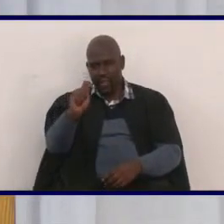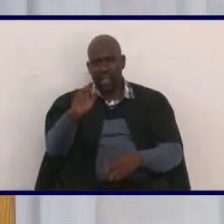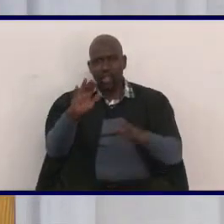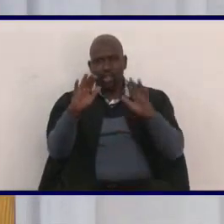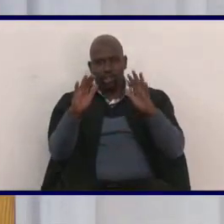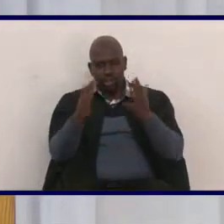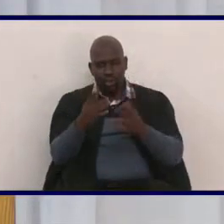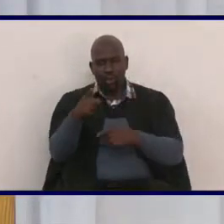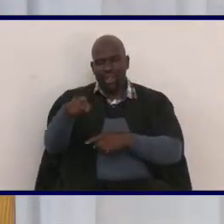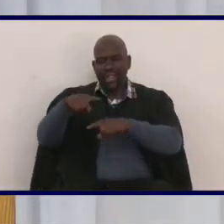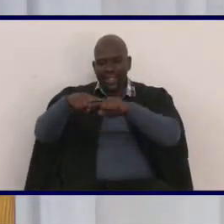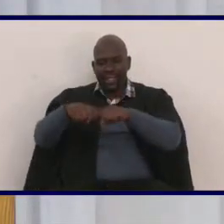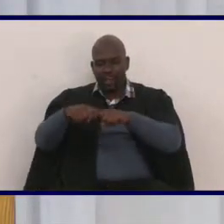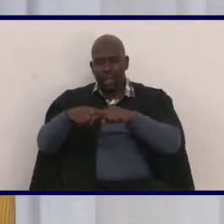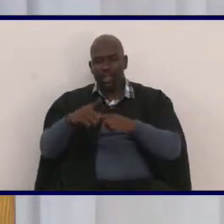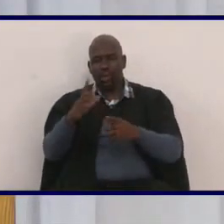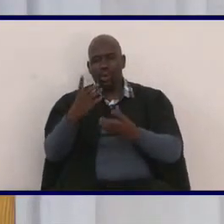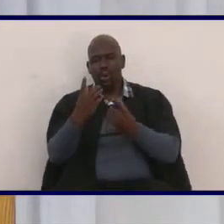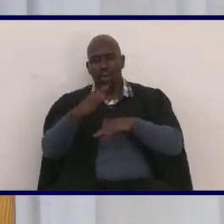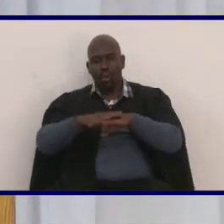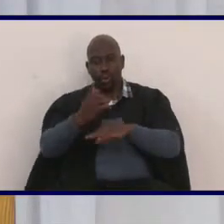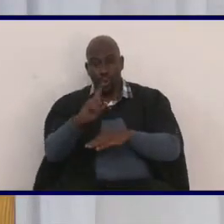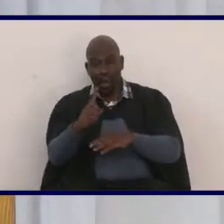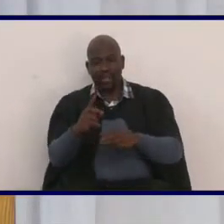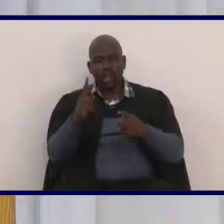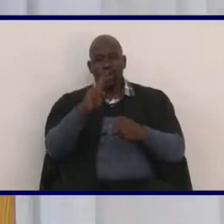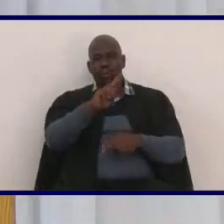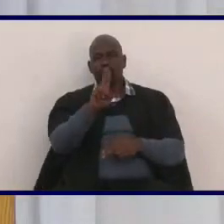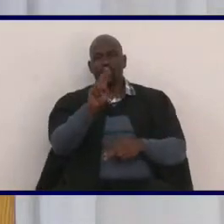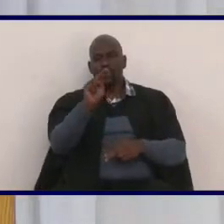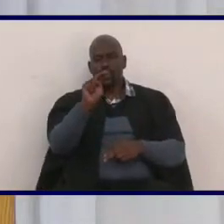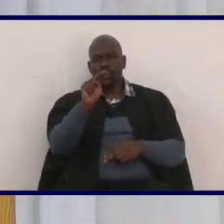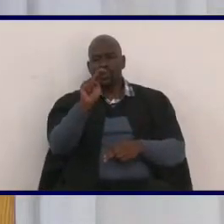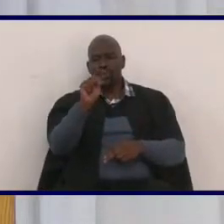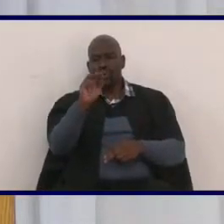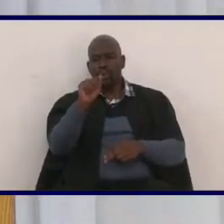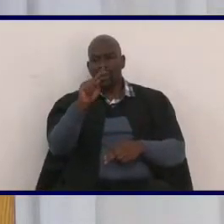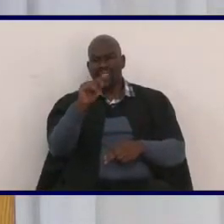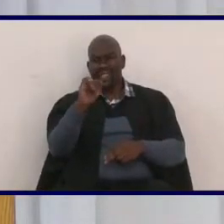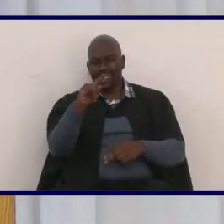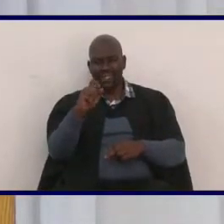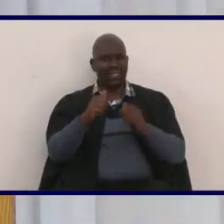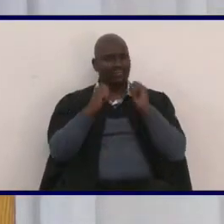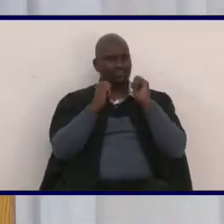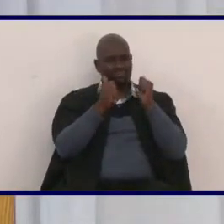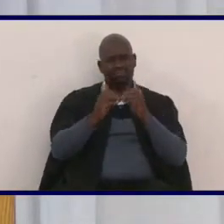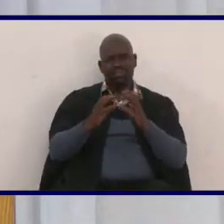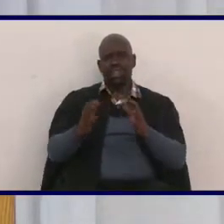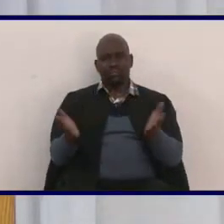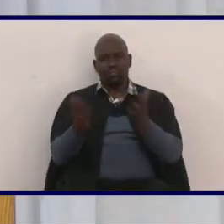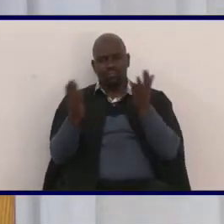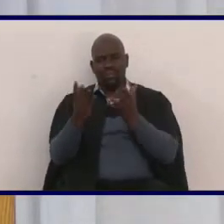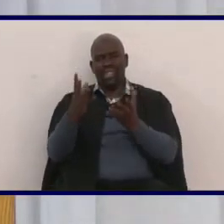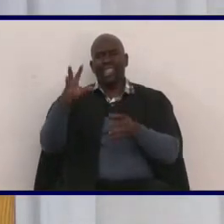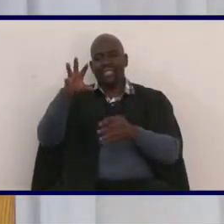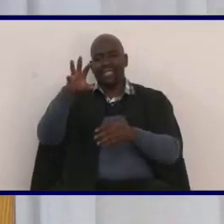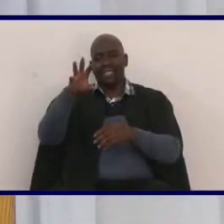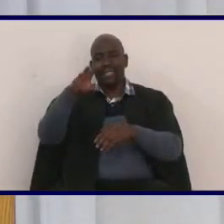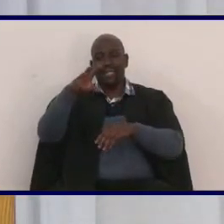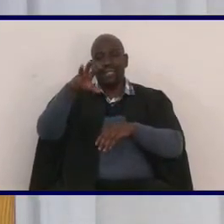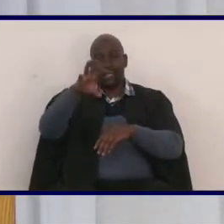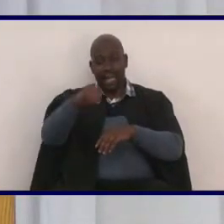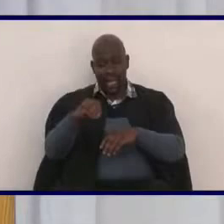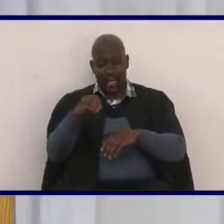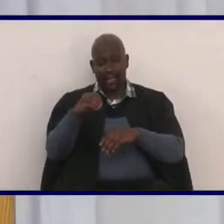vibrant humanities to take its place in redrawing the frontiers between the social sciences and